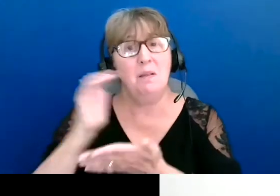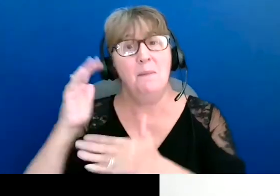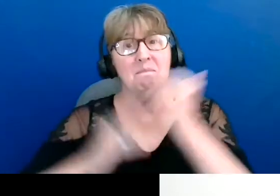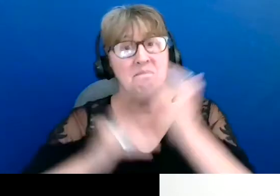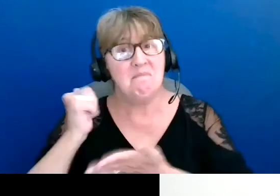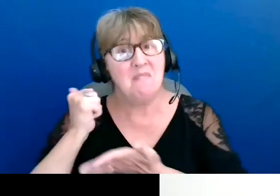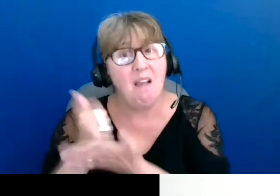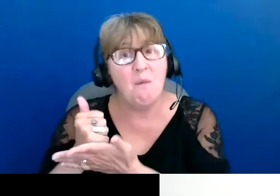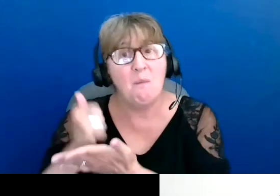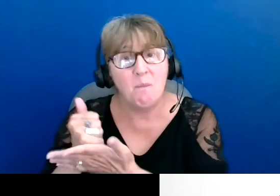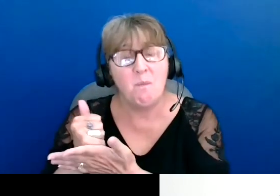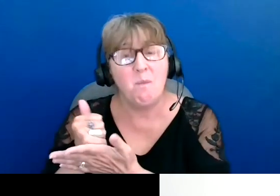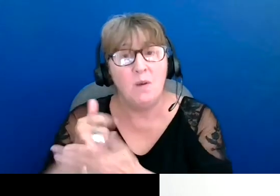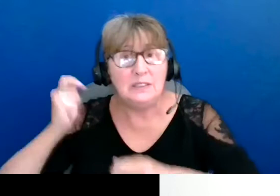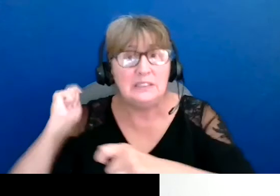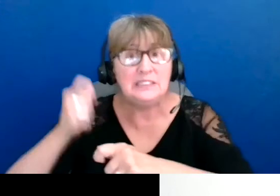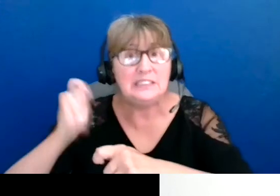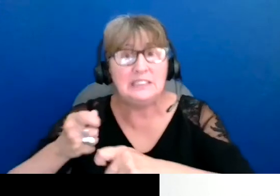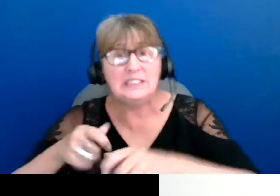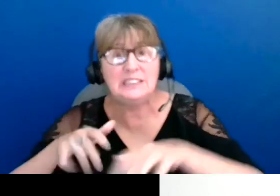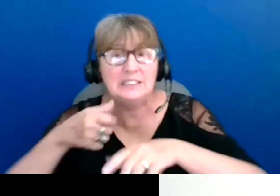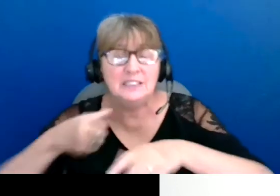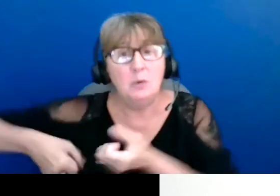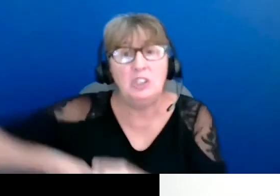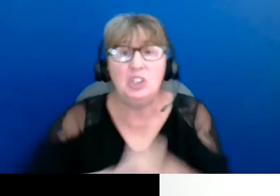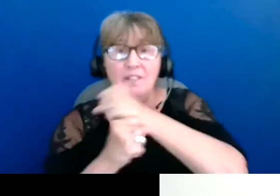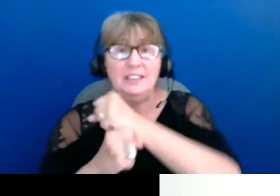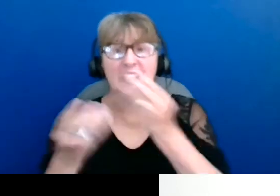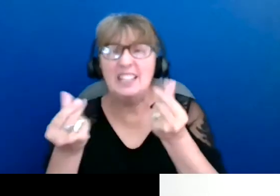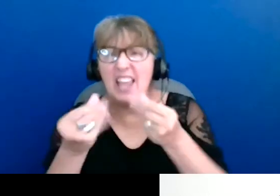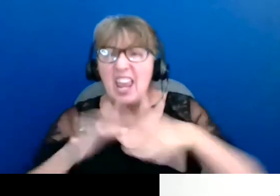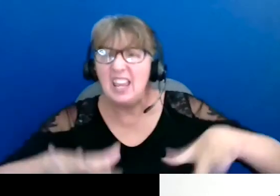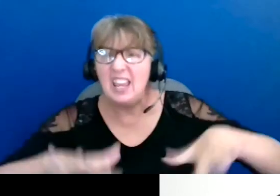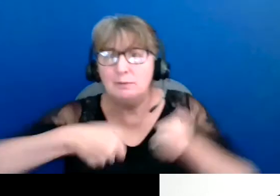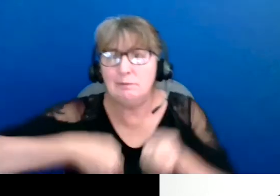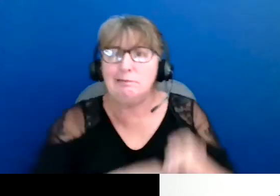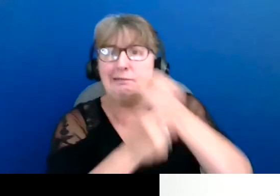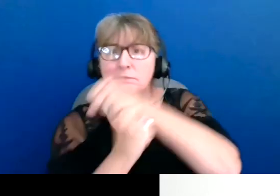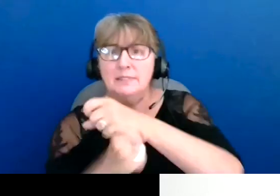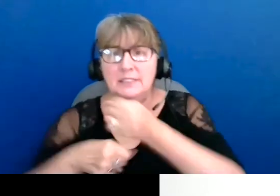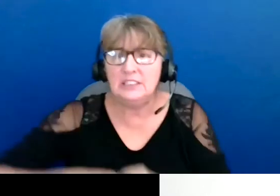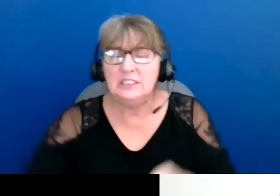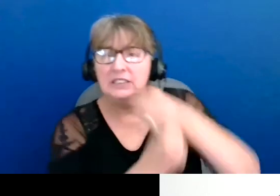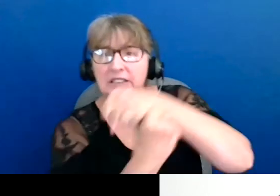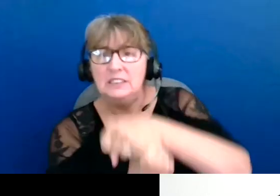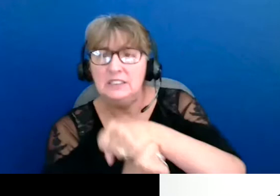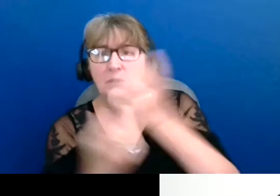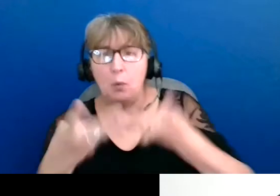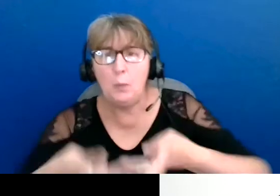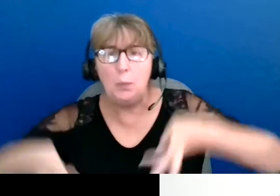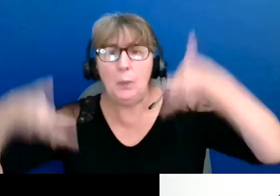physically building a school. So shoveling sand through a sieve to help meet the